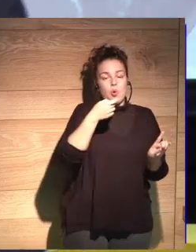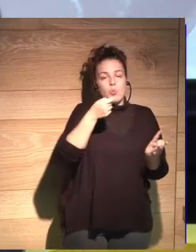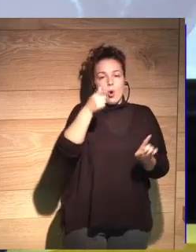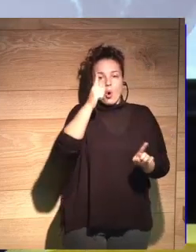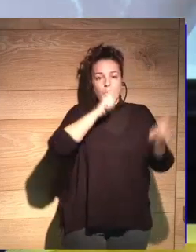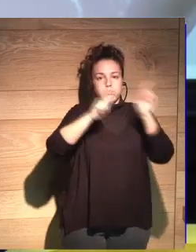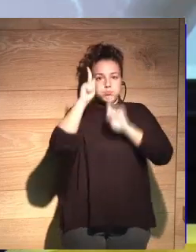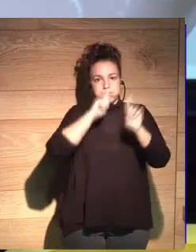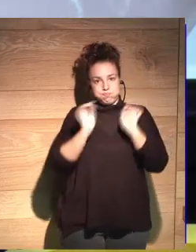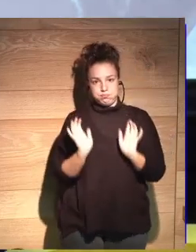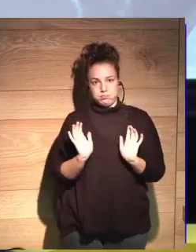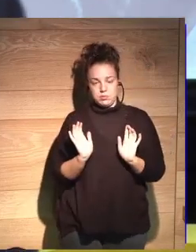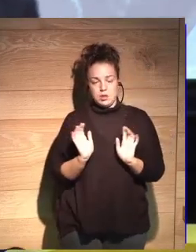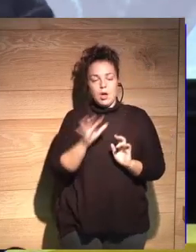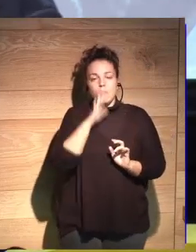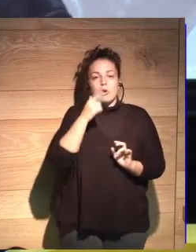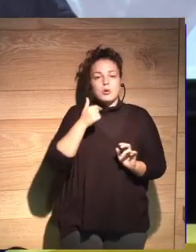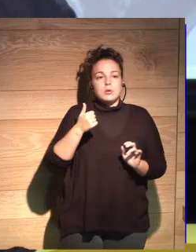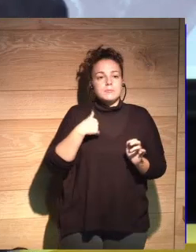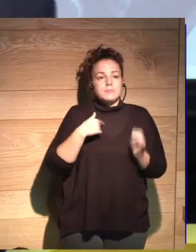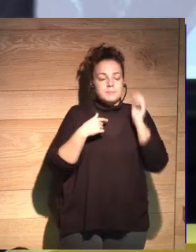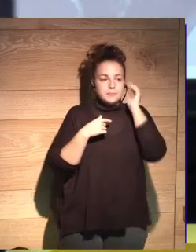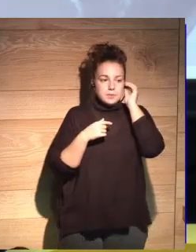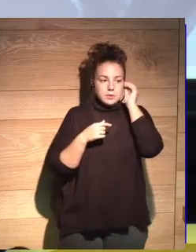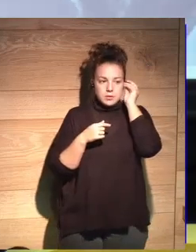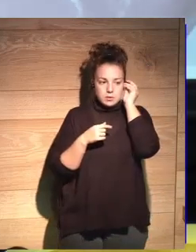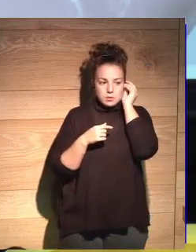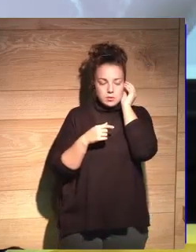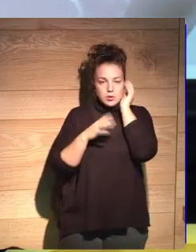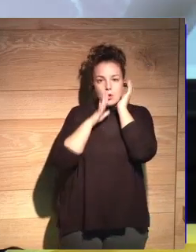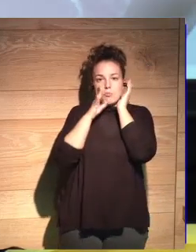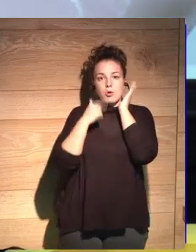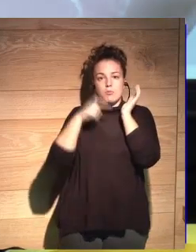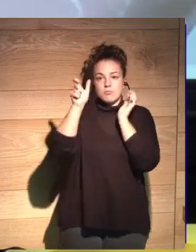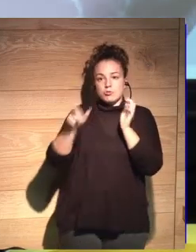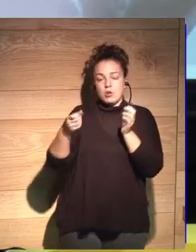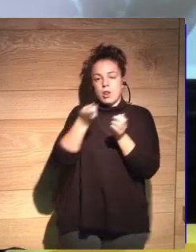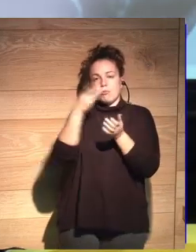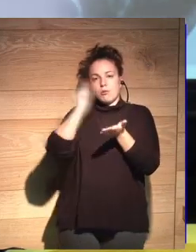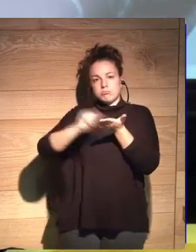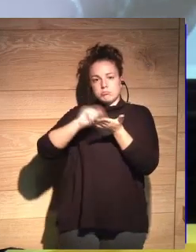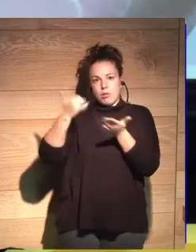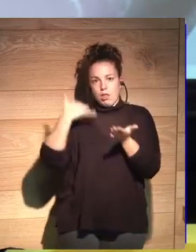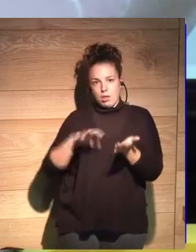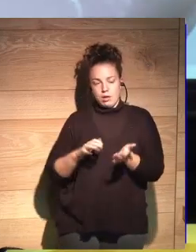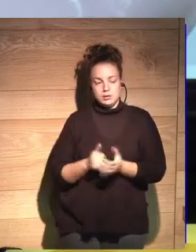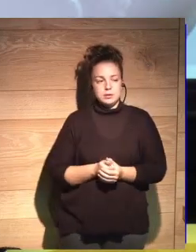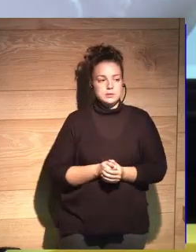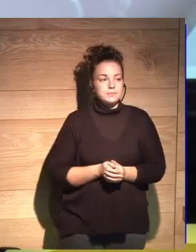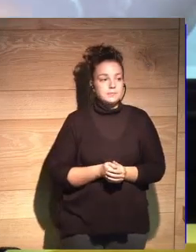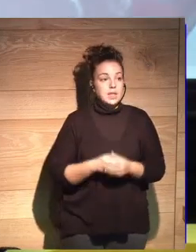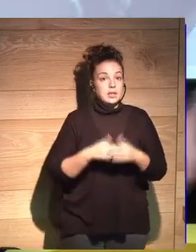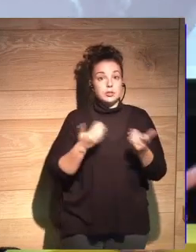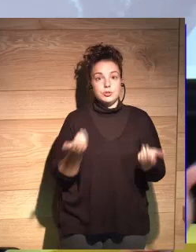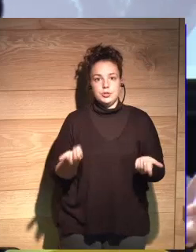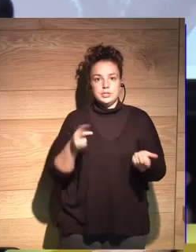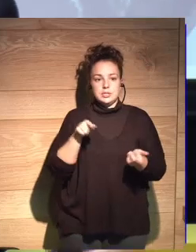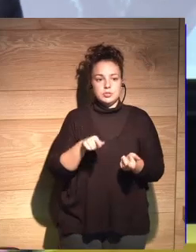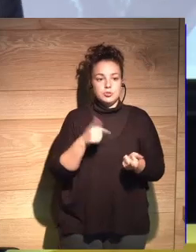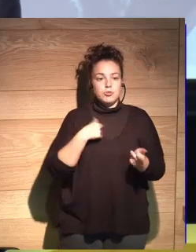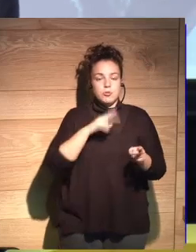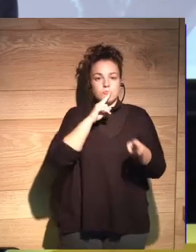of editors out there and they can quarrel about what I should be remembering. So I call this an exoself, an